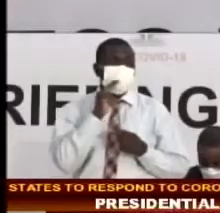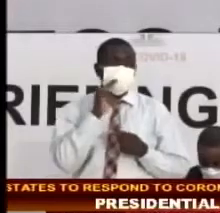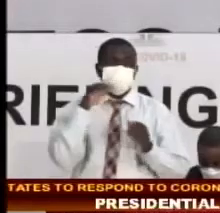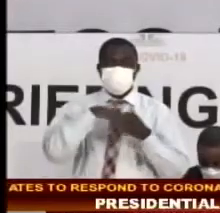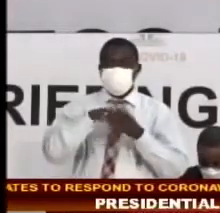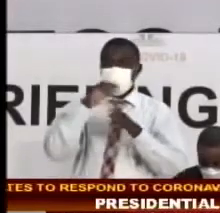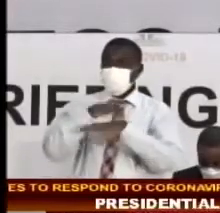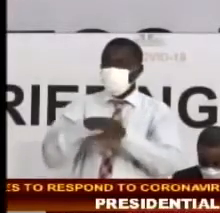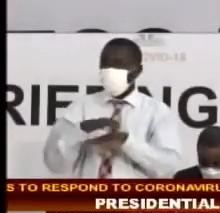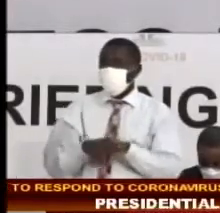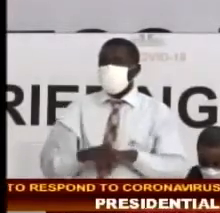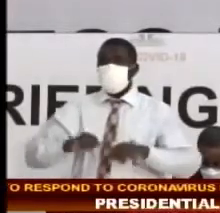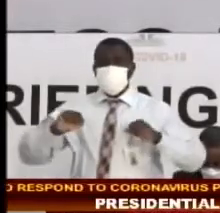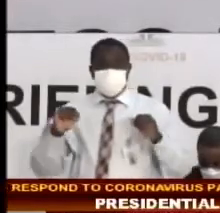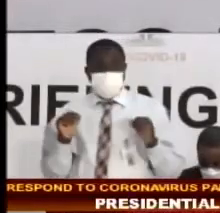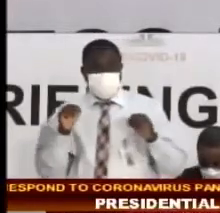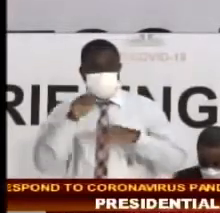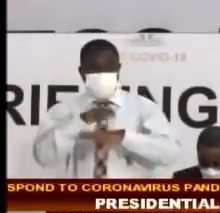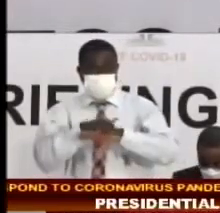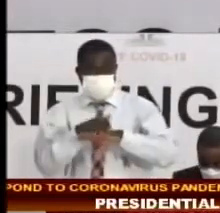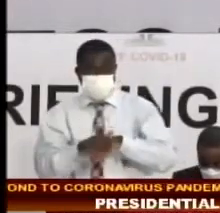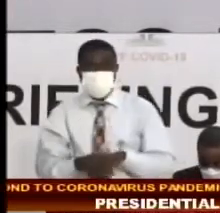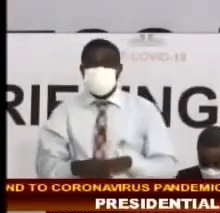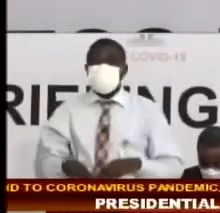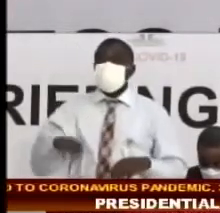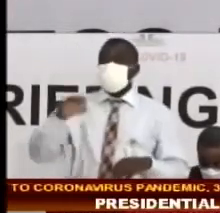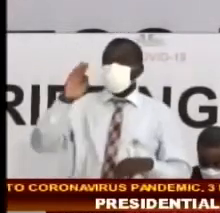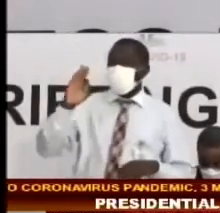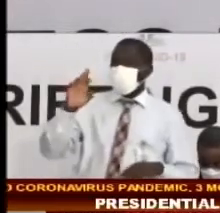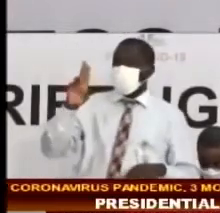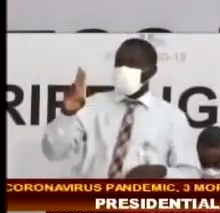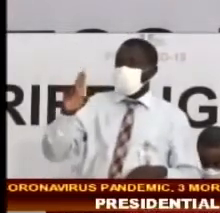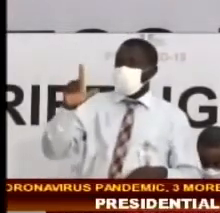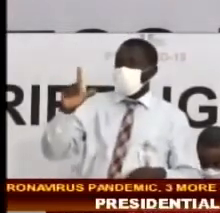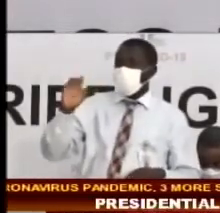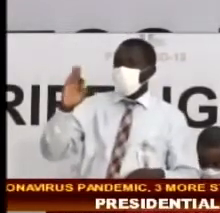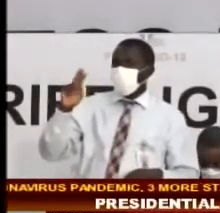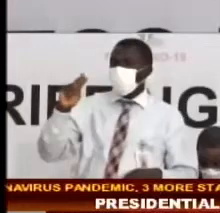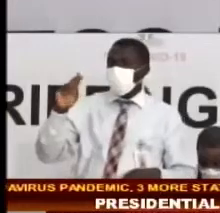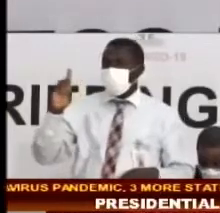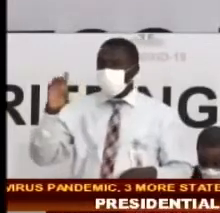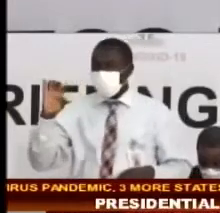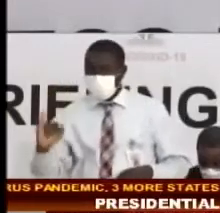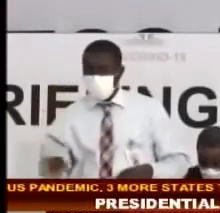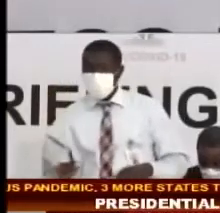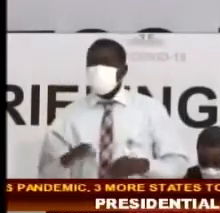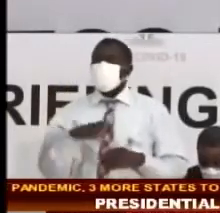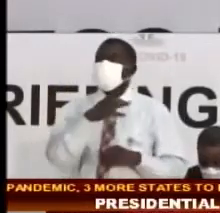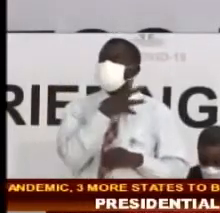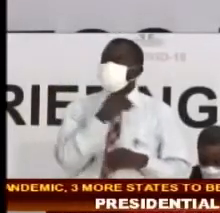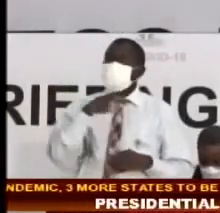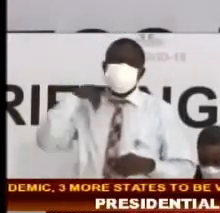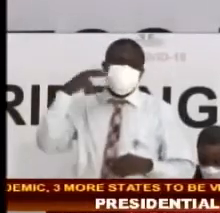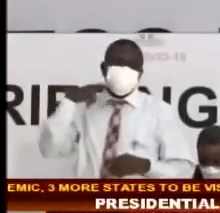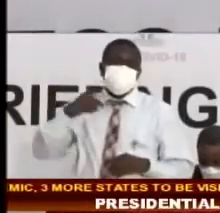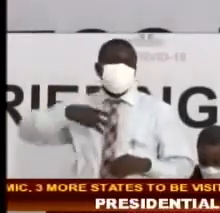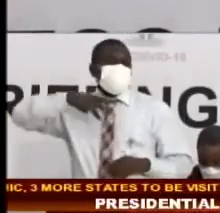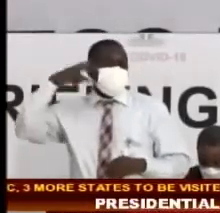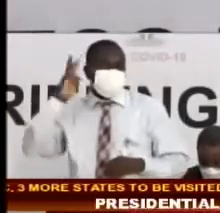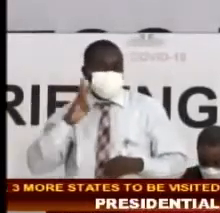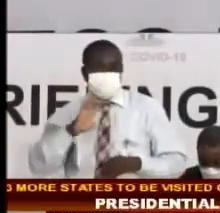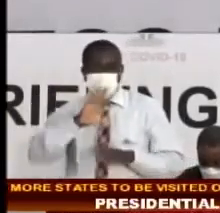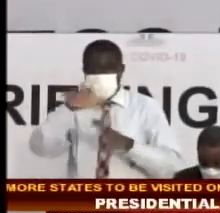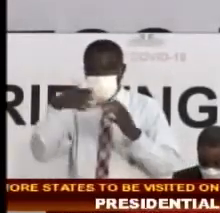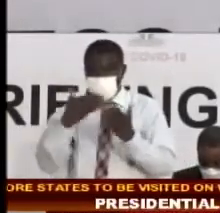English, Pidgin, Fulfulde, and Hausa, Yoruba, and other indigenous languages.